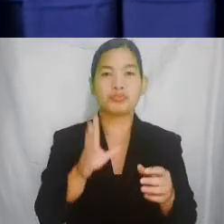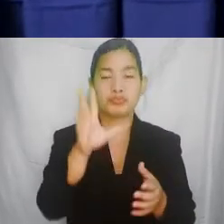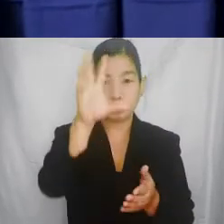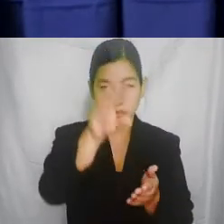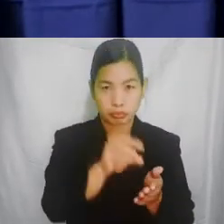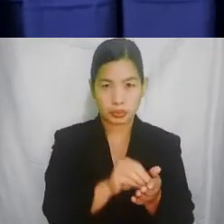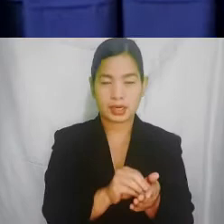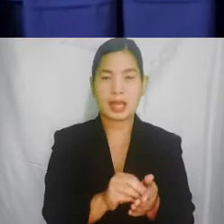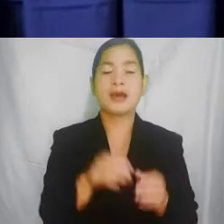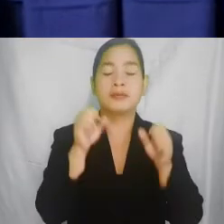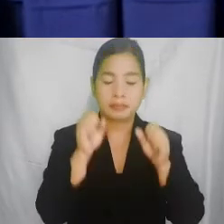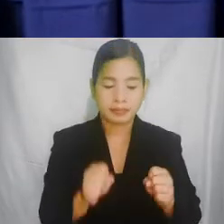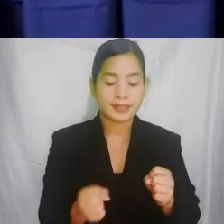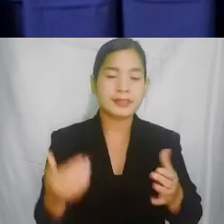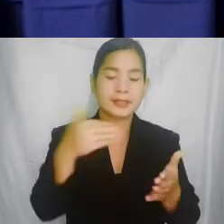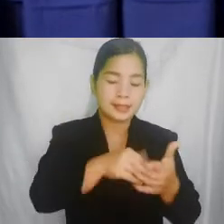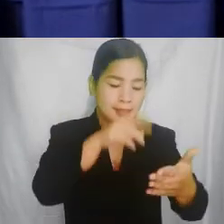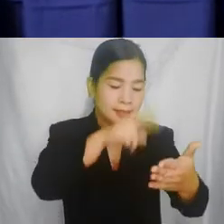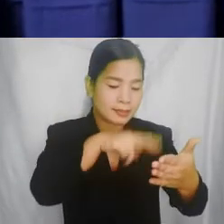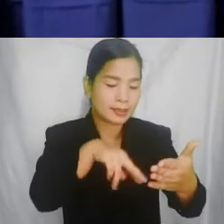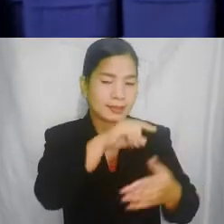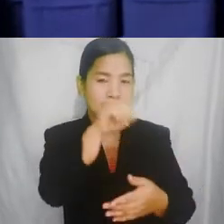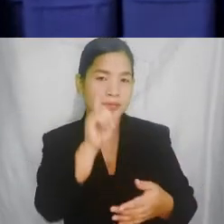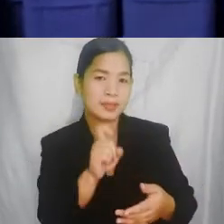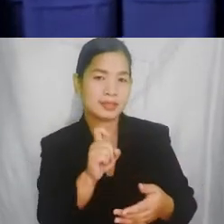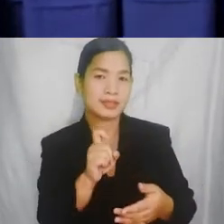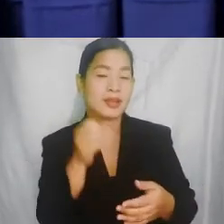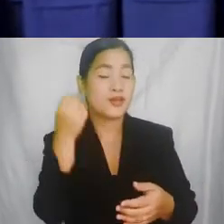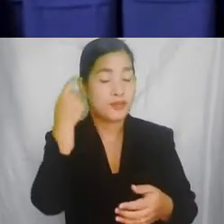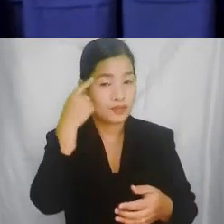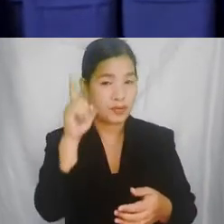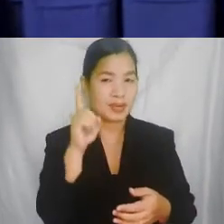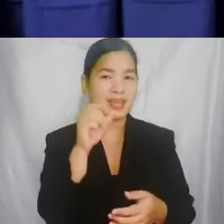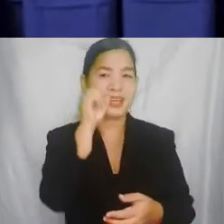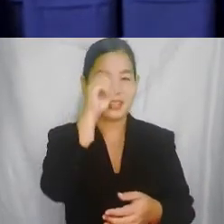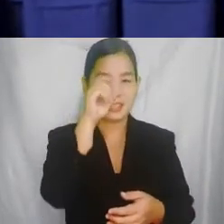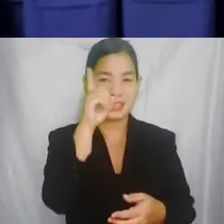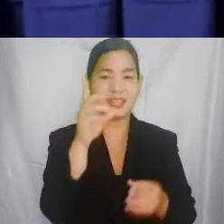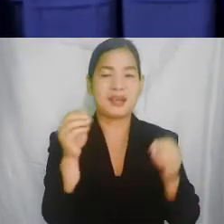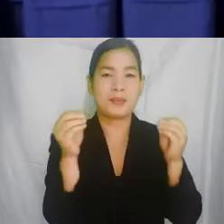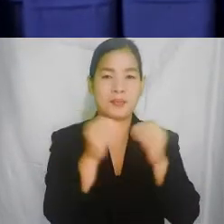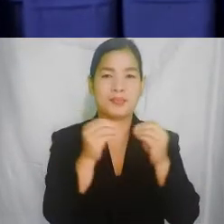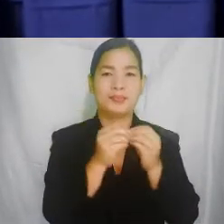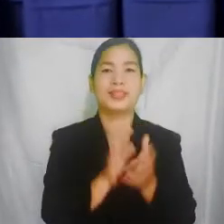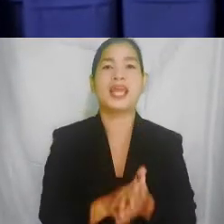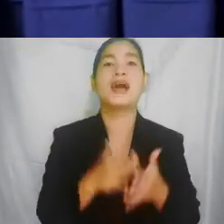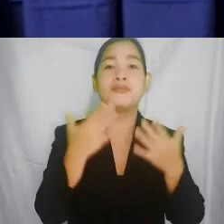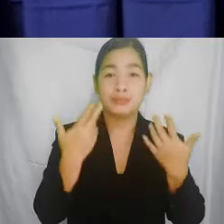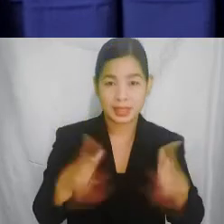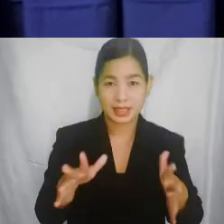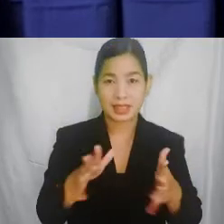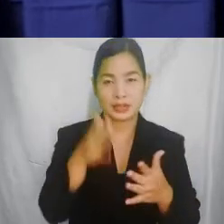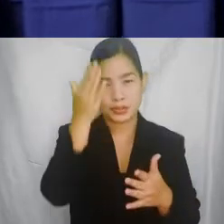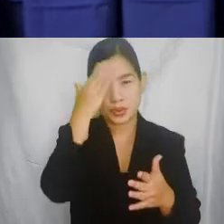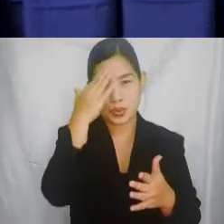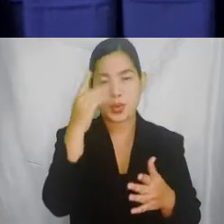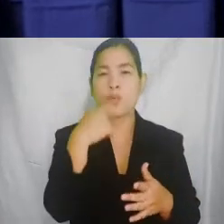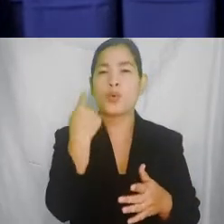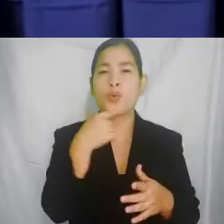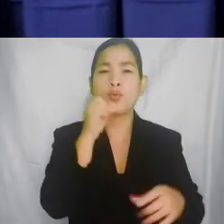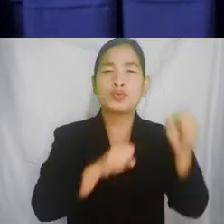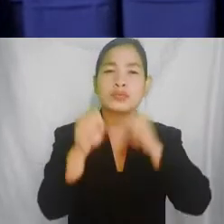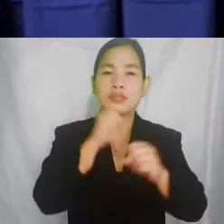for clarifications. You are now acquainted with important scientists who have contributed to the development of the